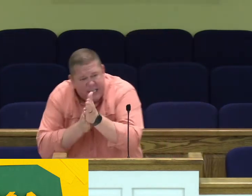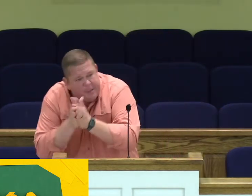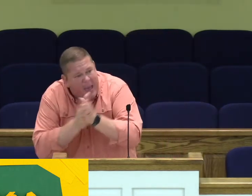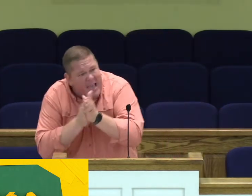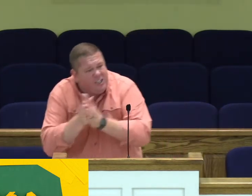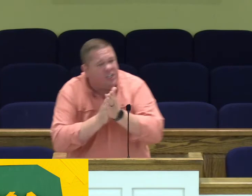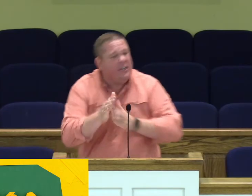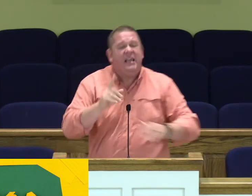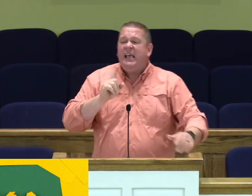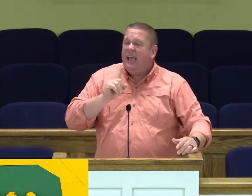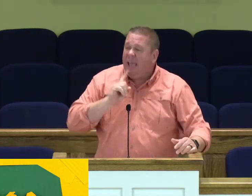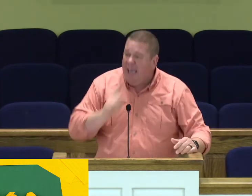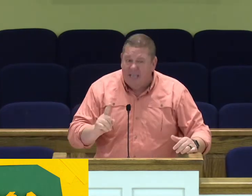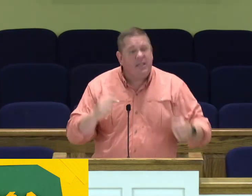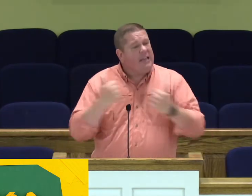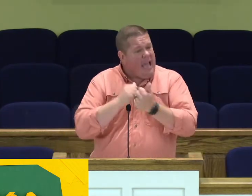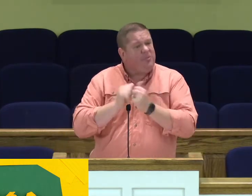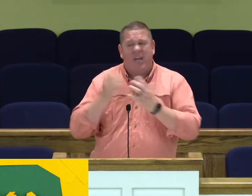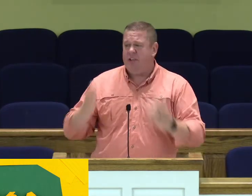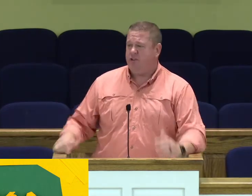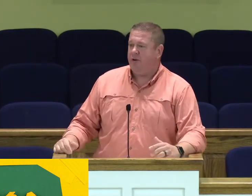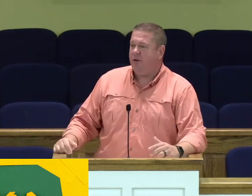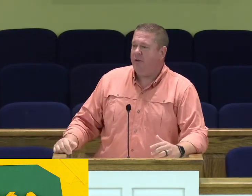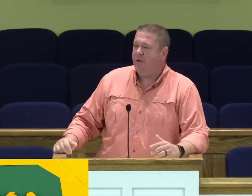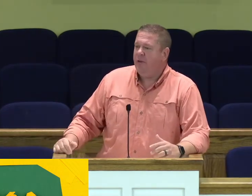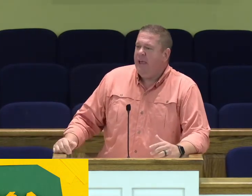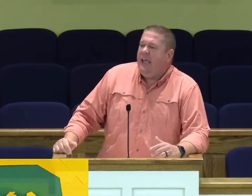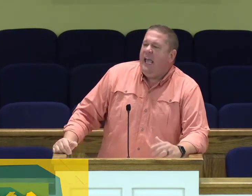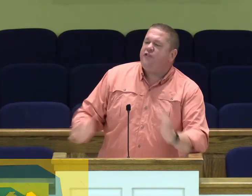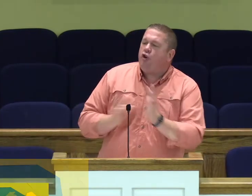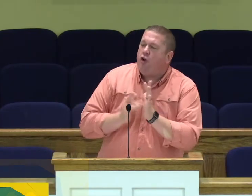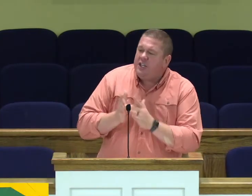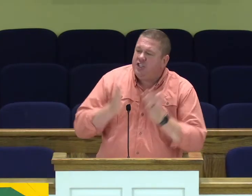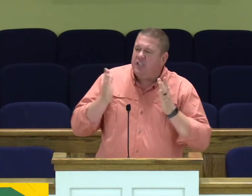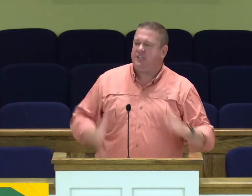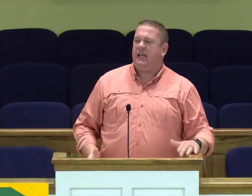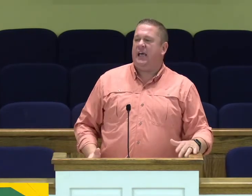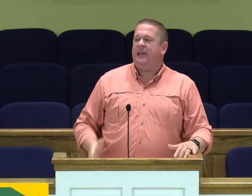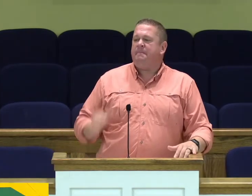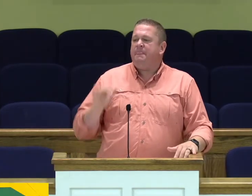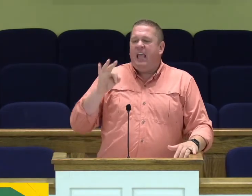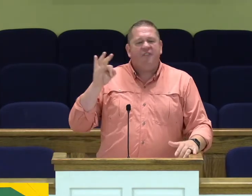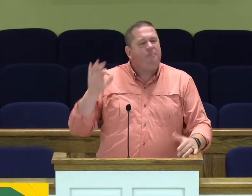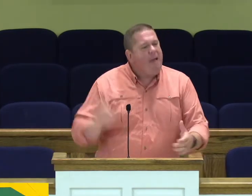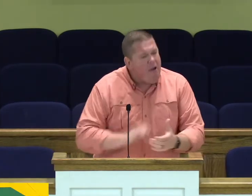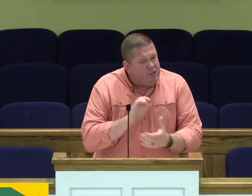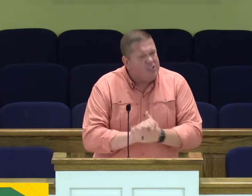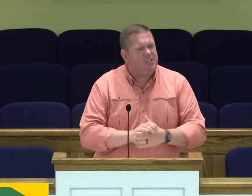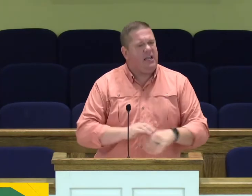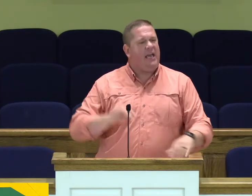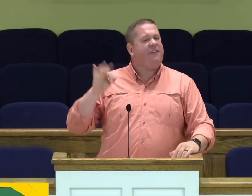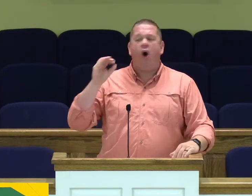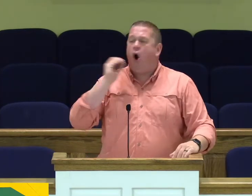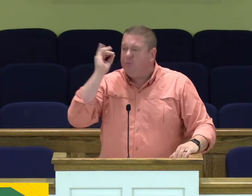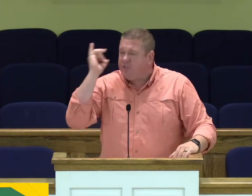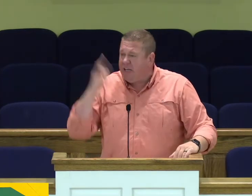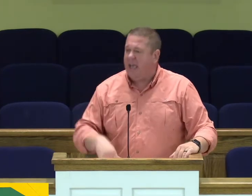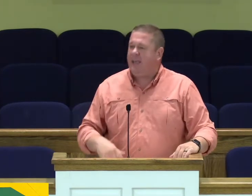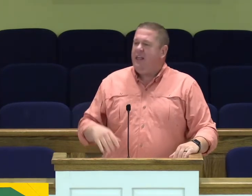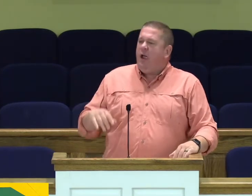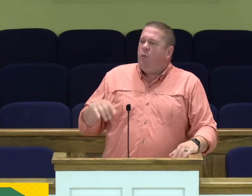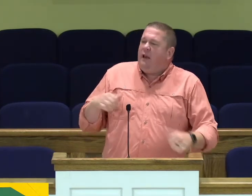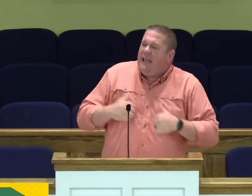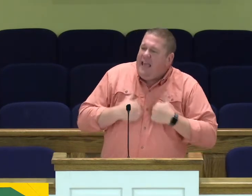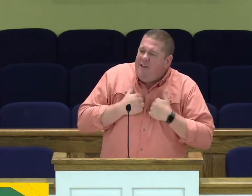of anticipation is a game changer. If Christians today, if marriages today, if homes